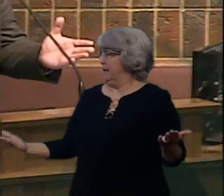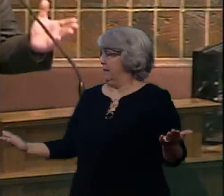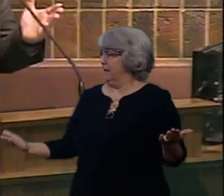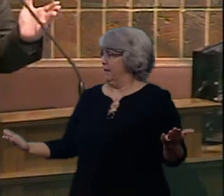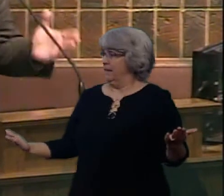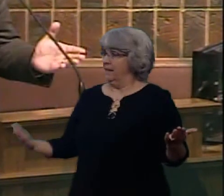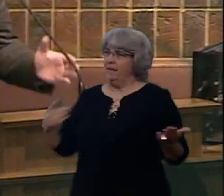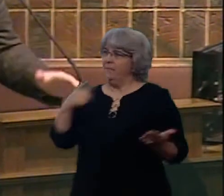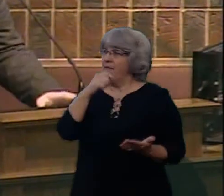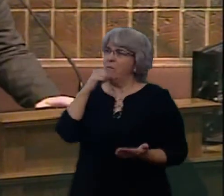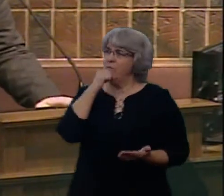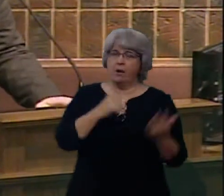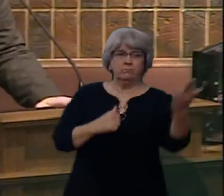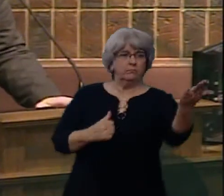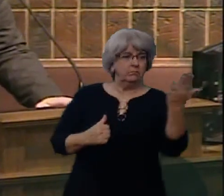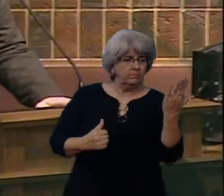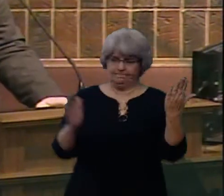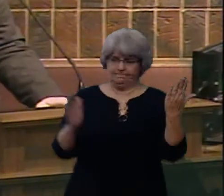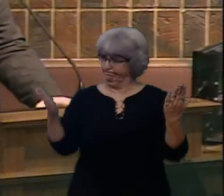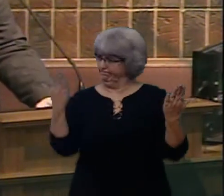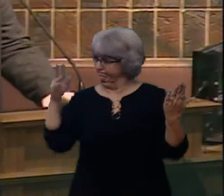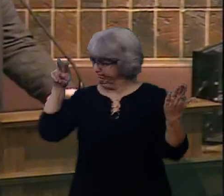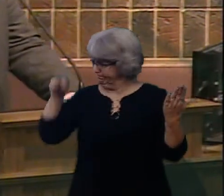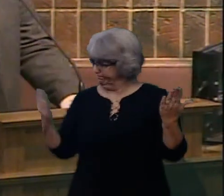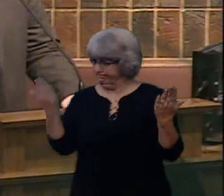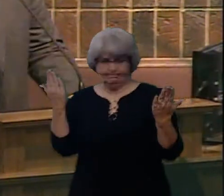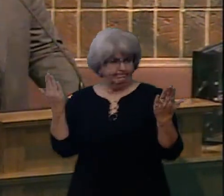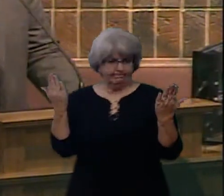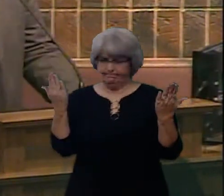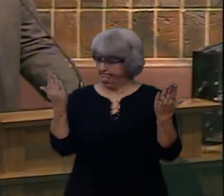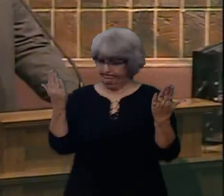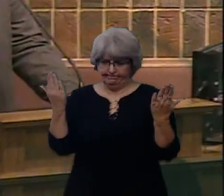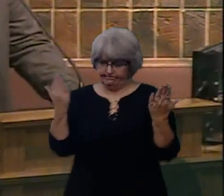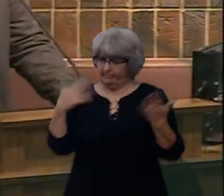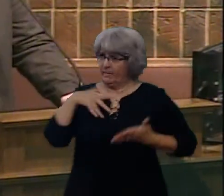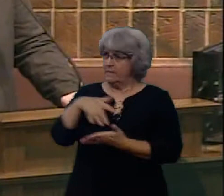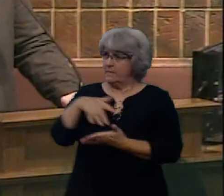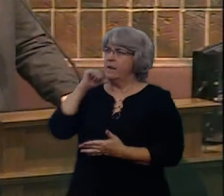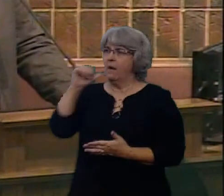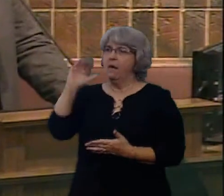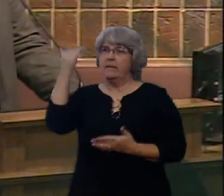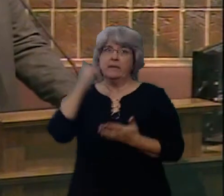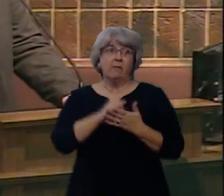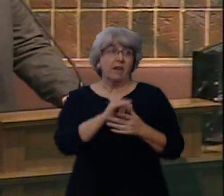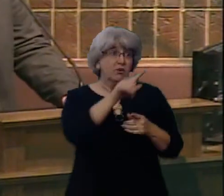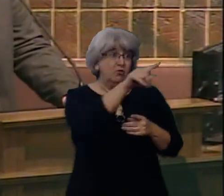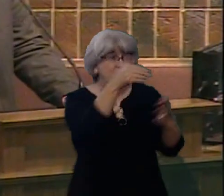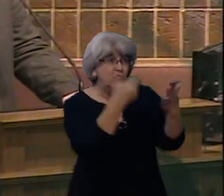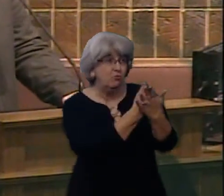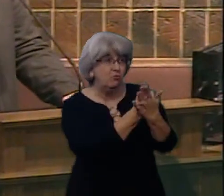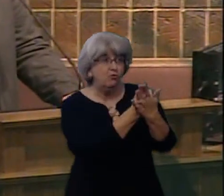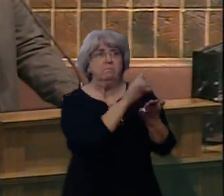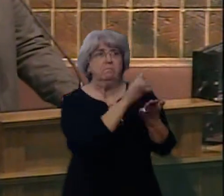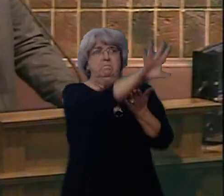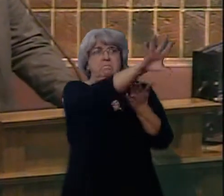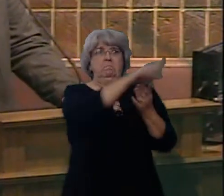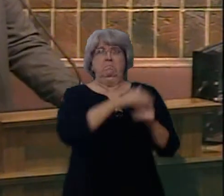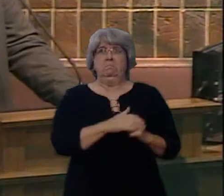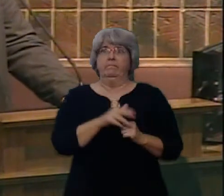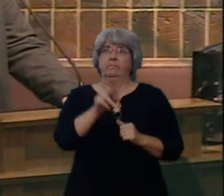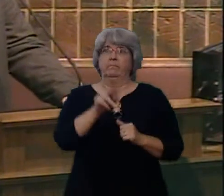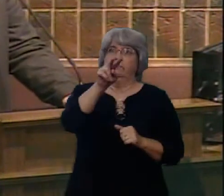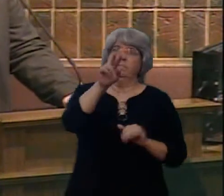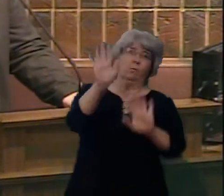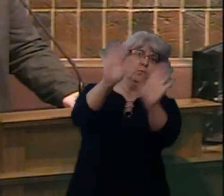at it and comparing it to the Word of God. Now, that doesn't, obviously we need to confront false doctrine, things that